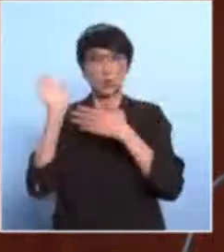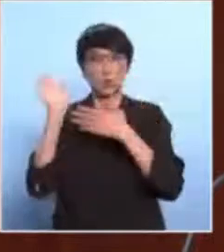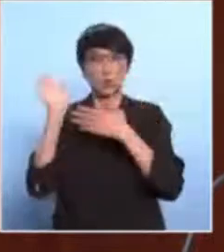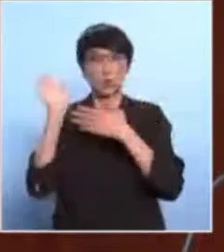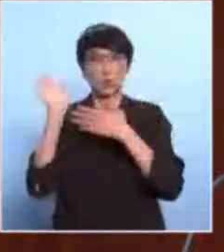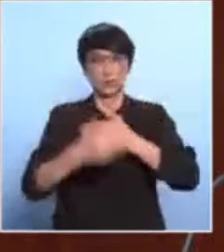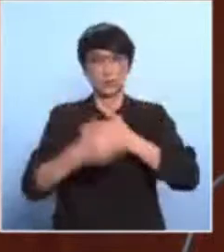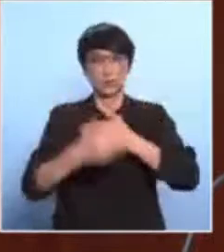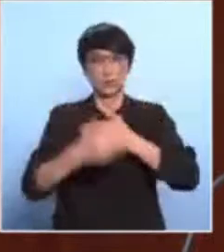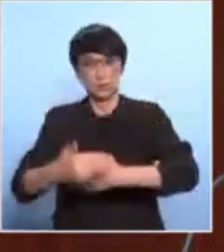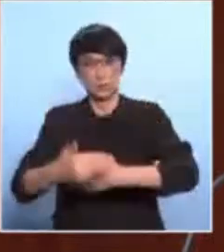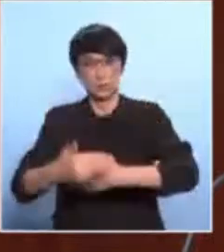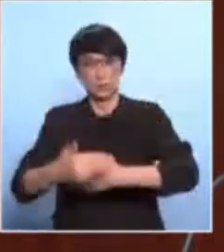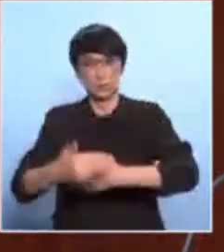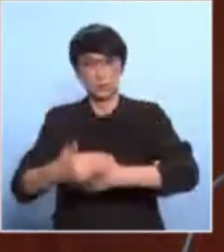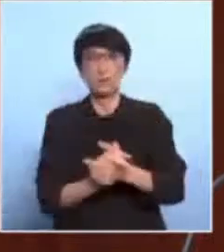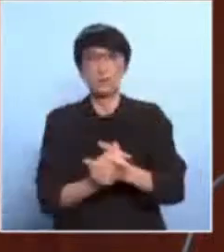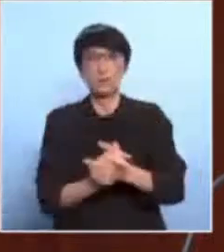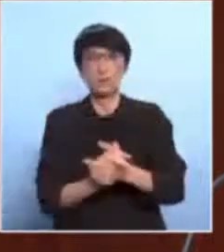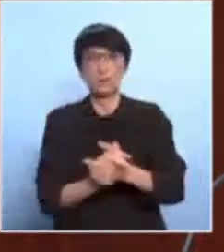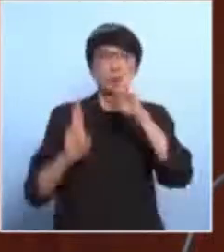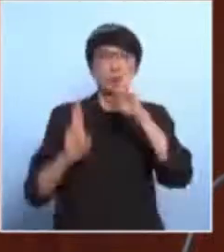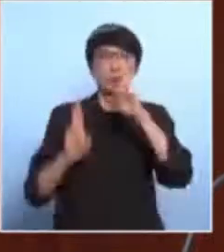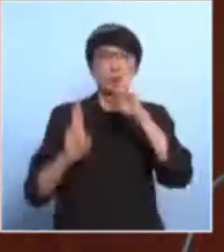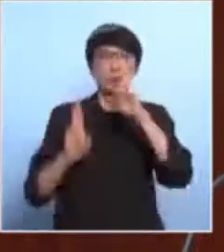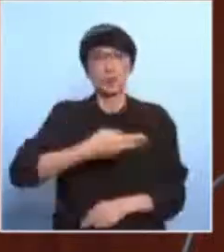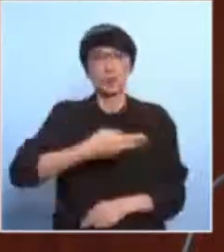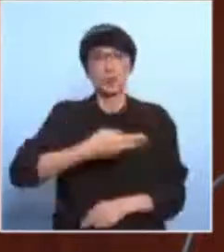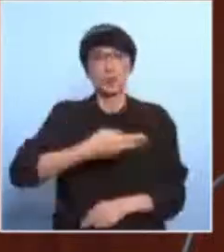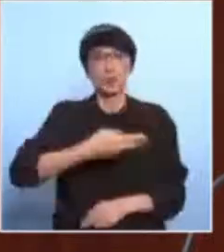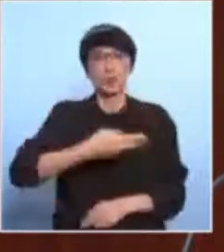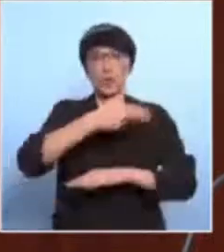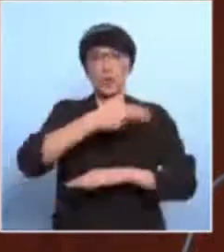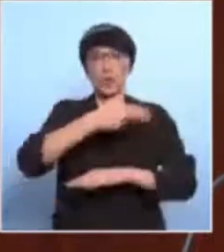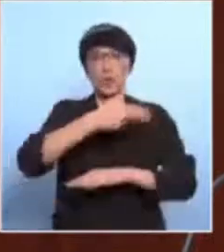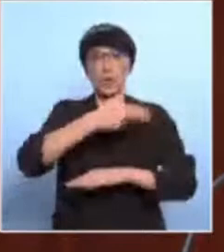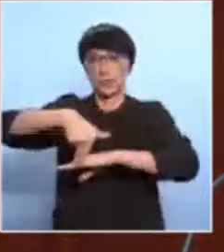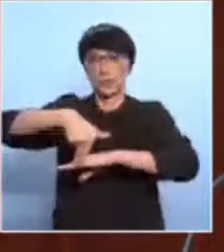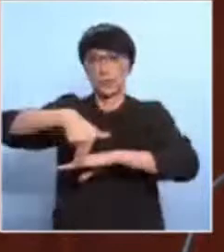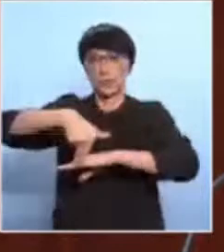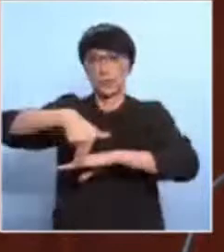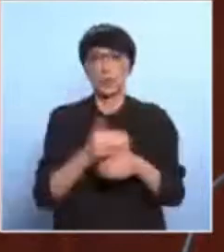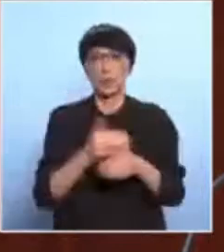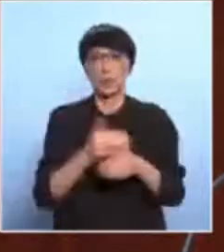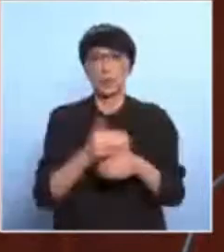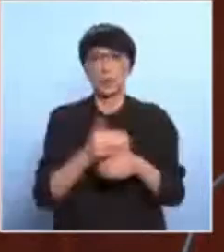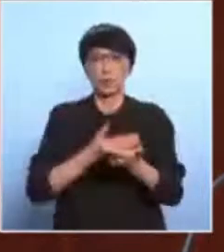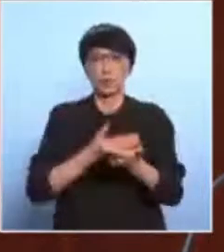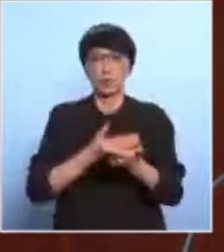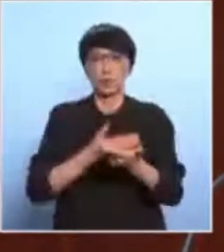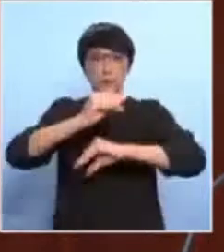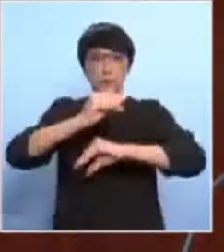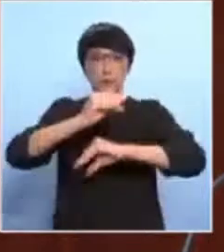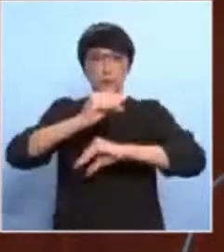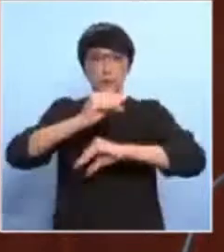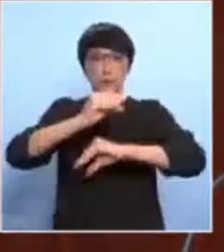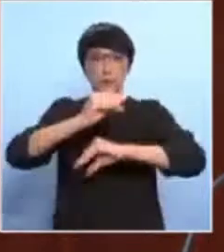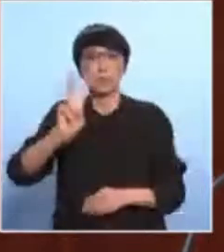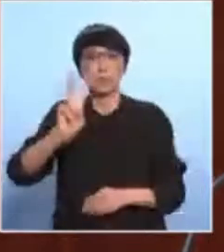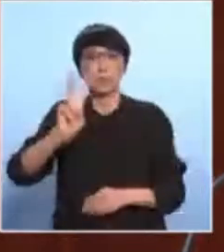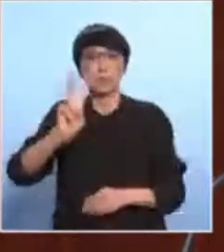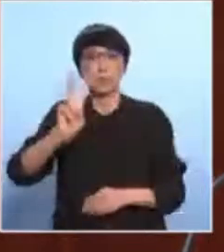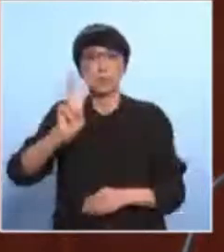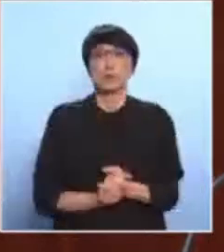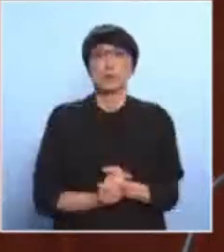plans and restructuring proposals expected to be ready by phases from the second half of 2024. We are